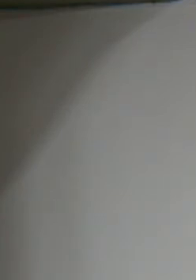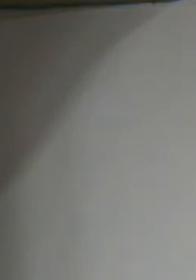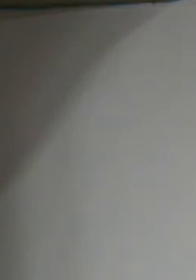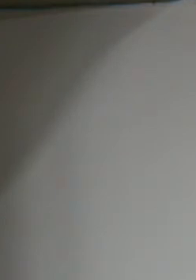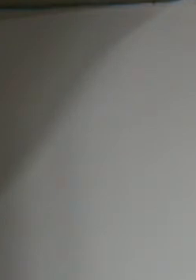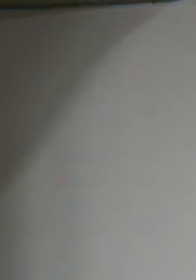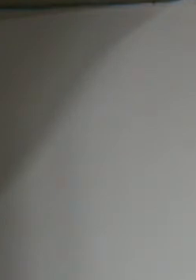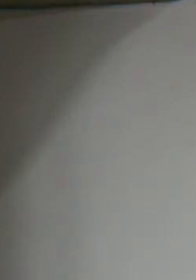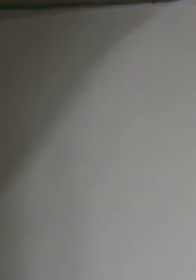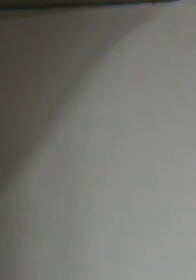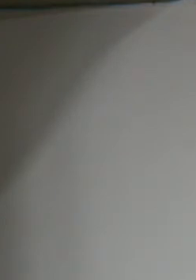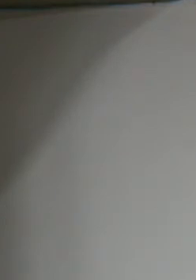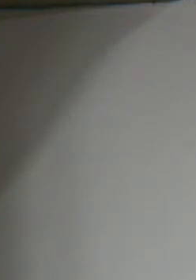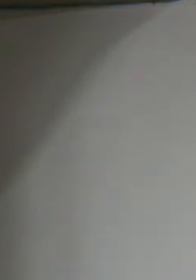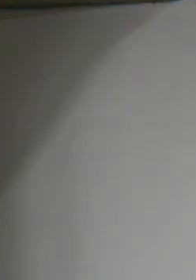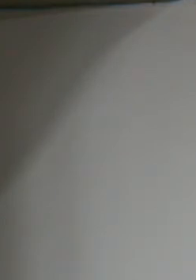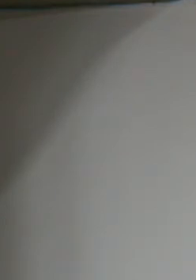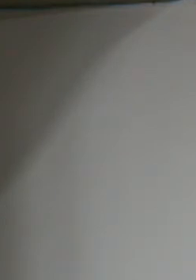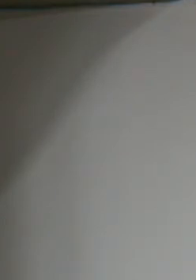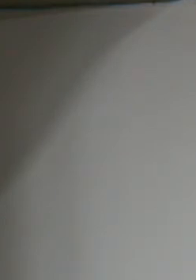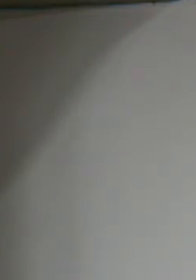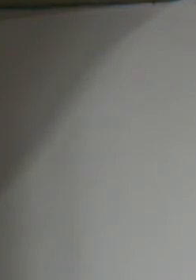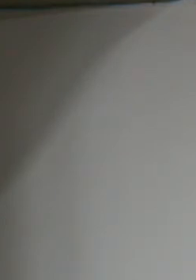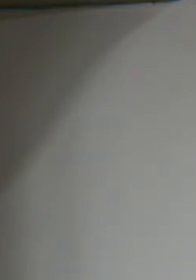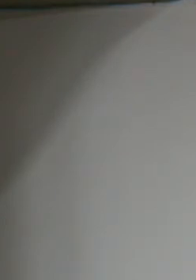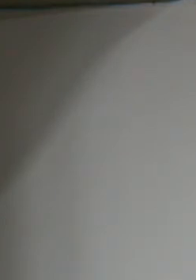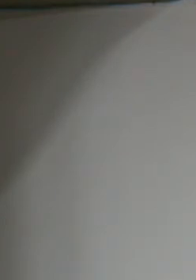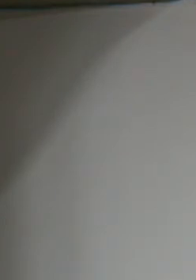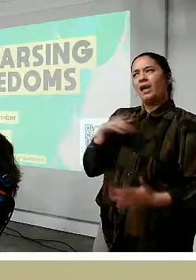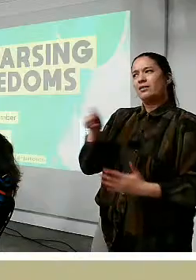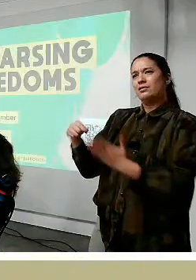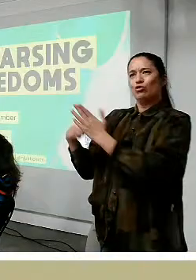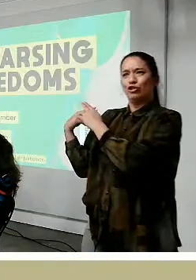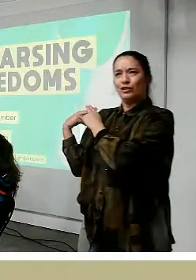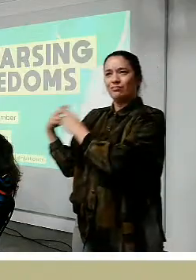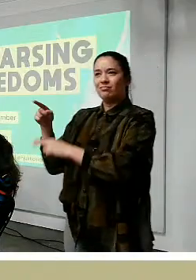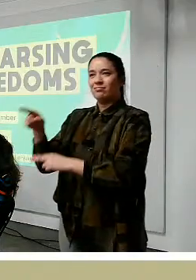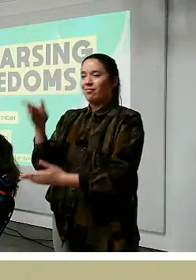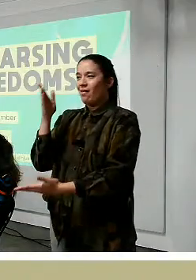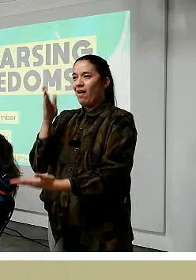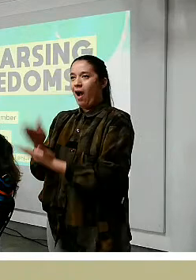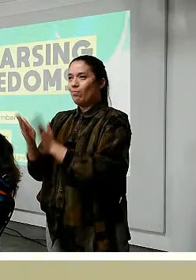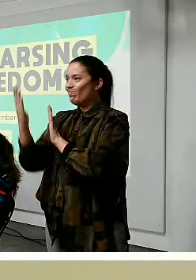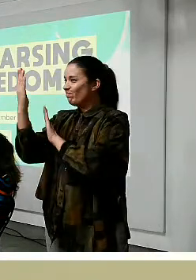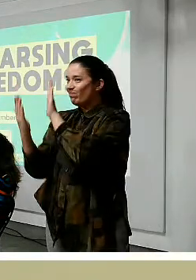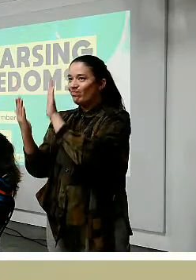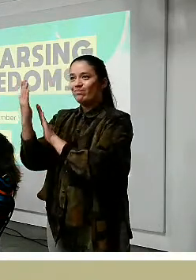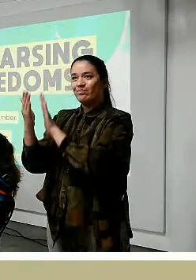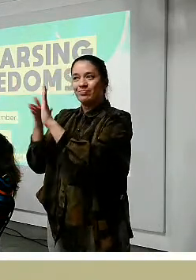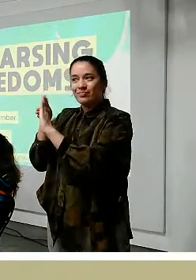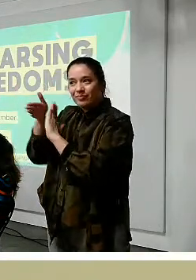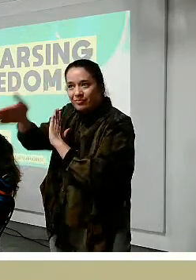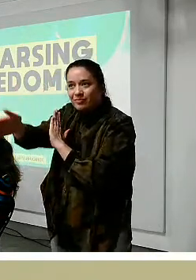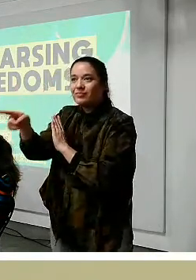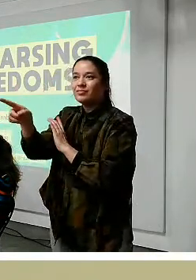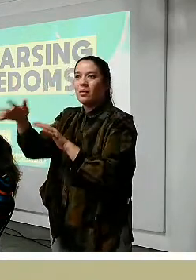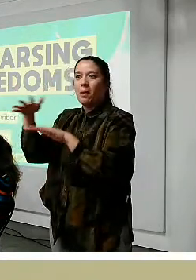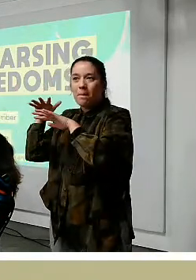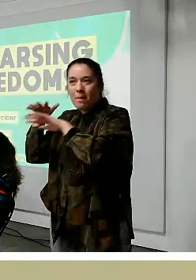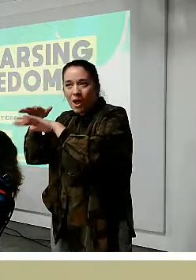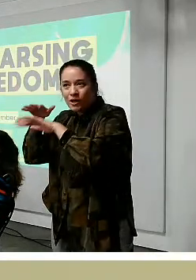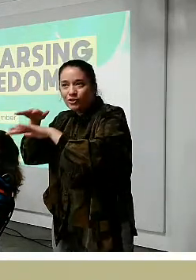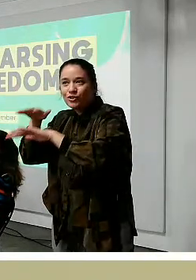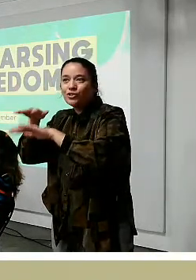tens of thousands of people stepped out into the street and said, nah, not in our name. So I think that, yeah, I'm rambling a bit,